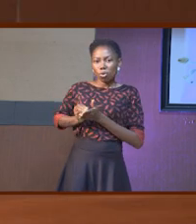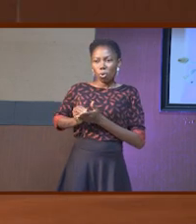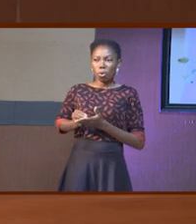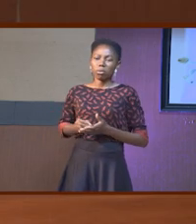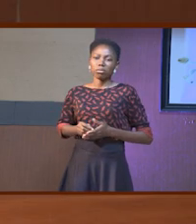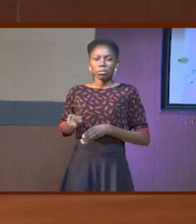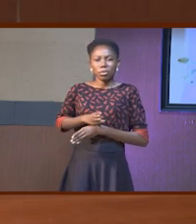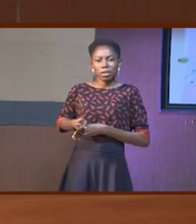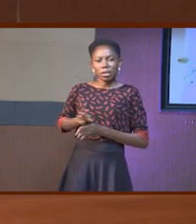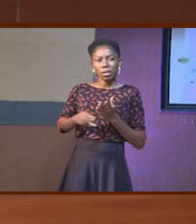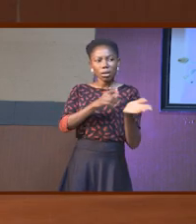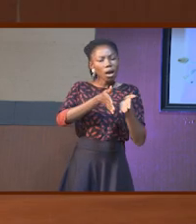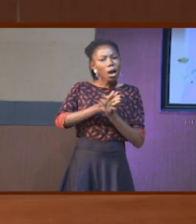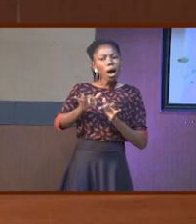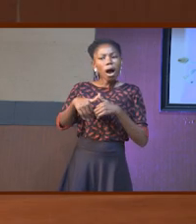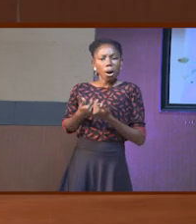manner?